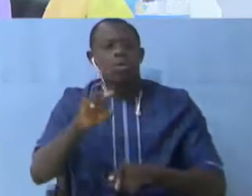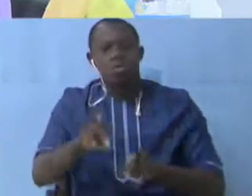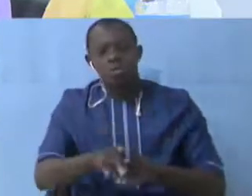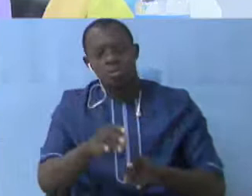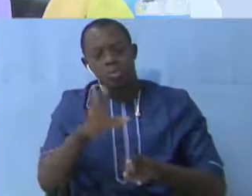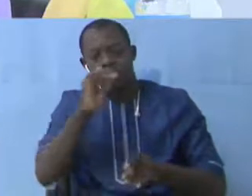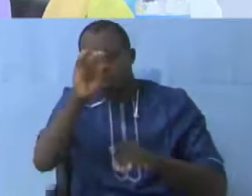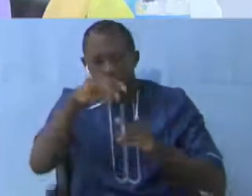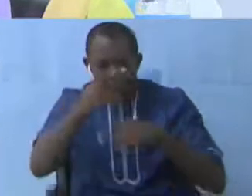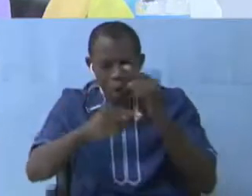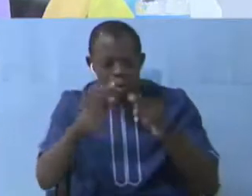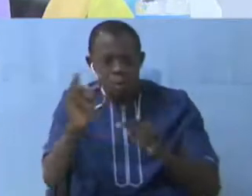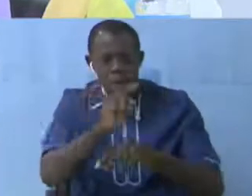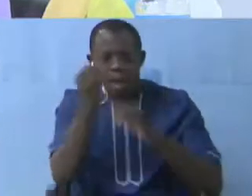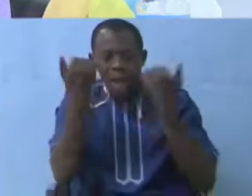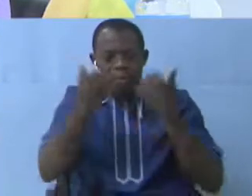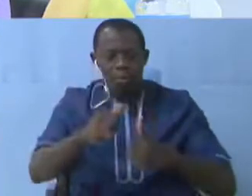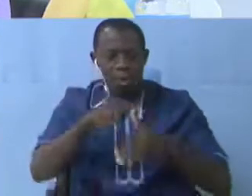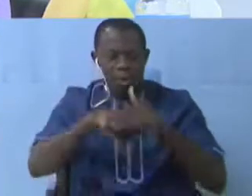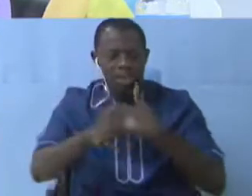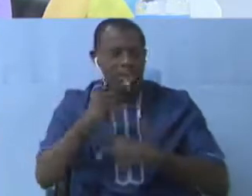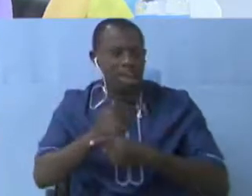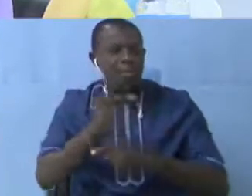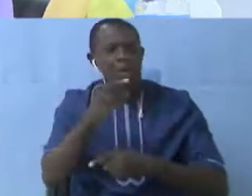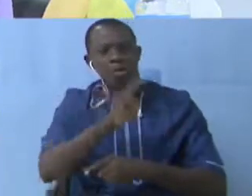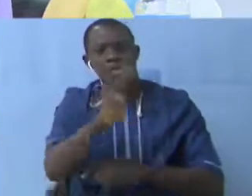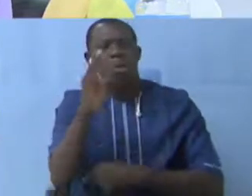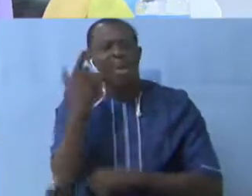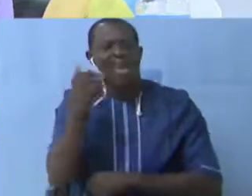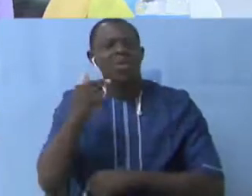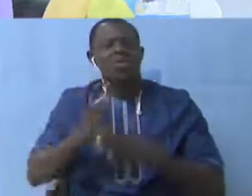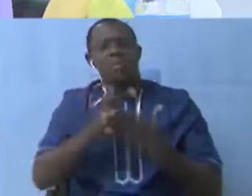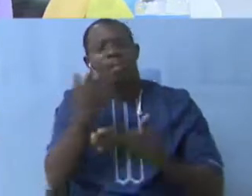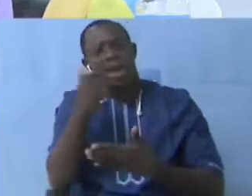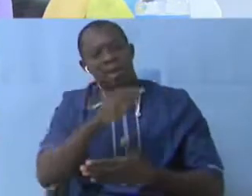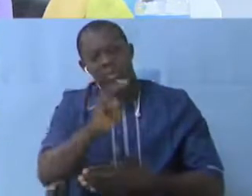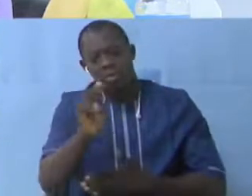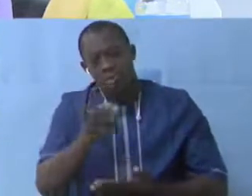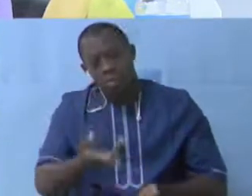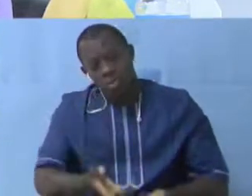pour du ñemee yëngatooti ci rawatina na li nga xam ne ni mooy dox ci réew mi.